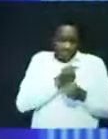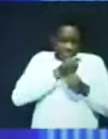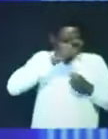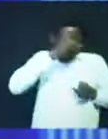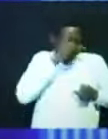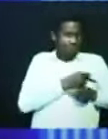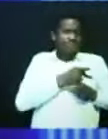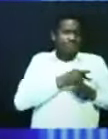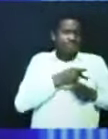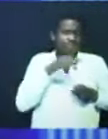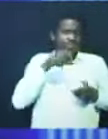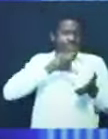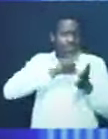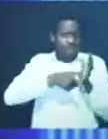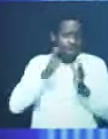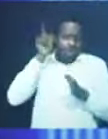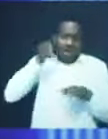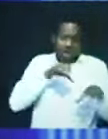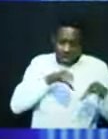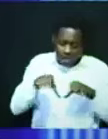upon it.